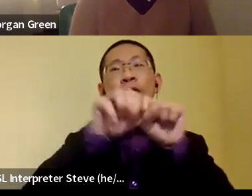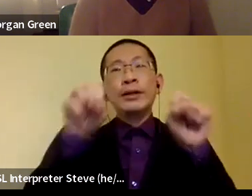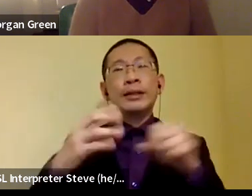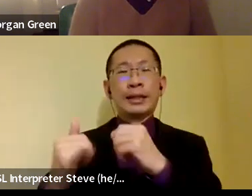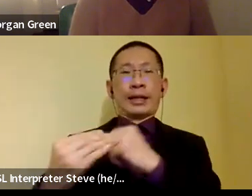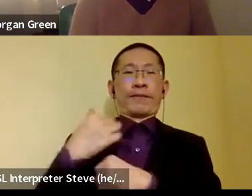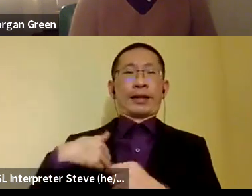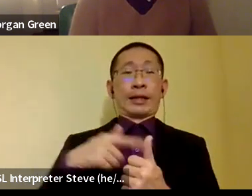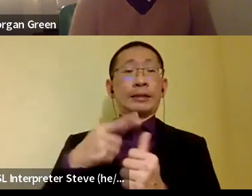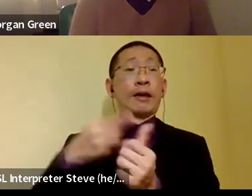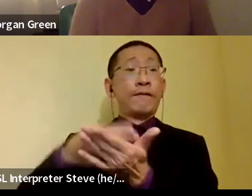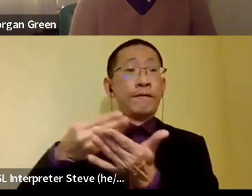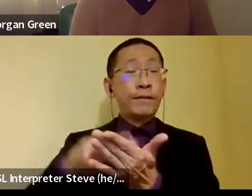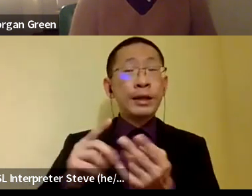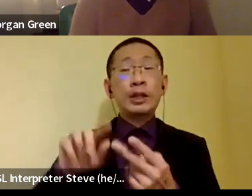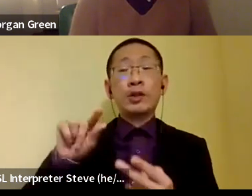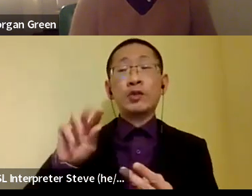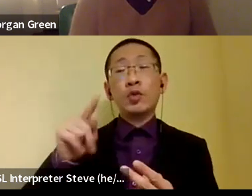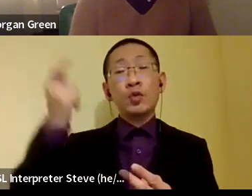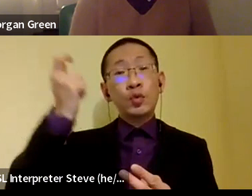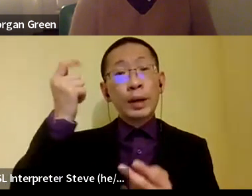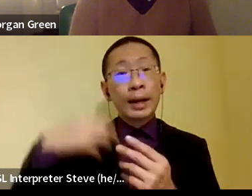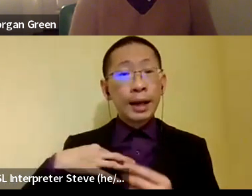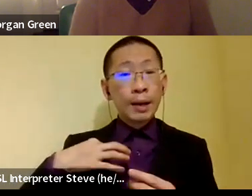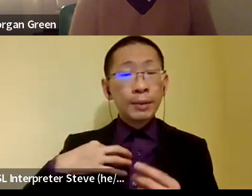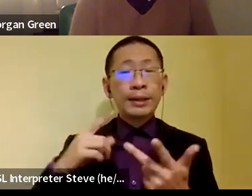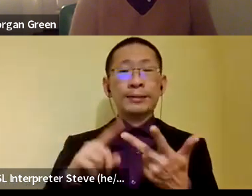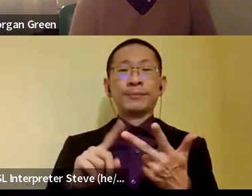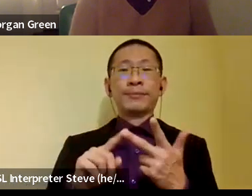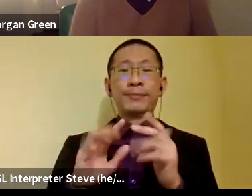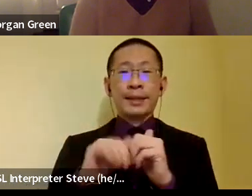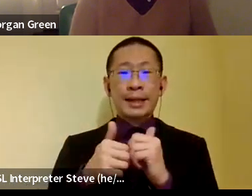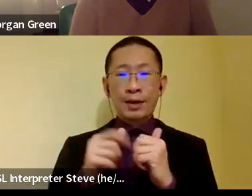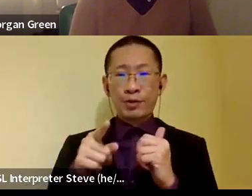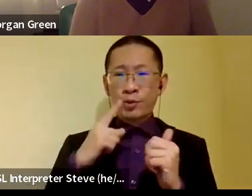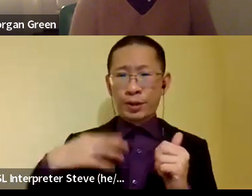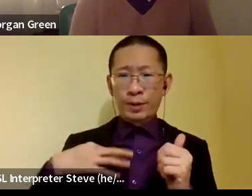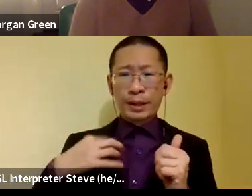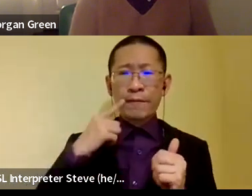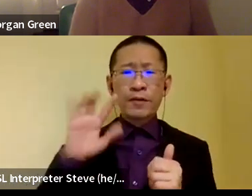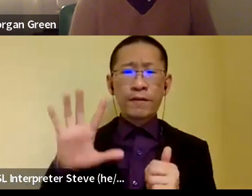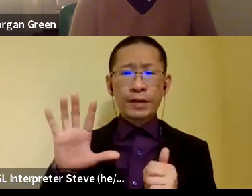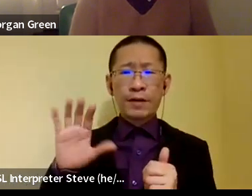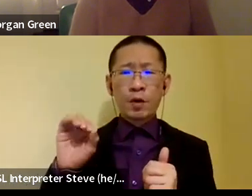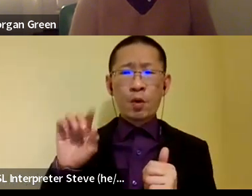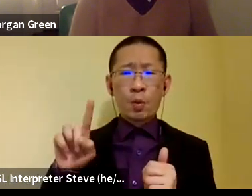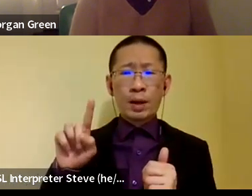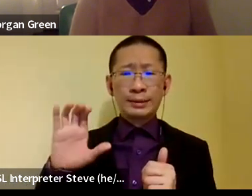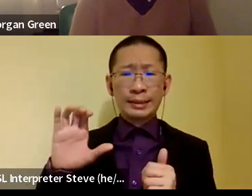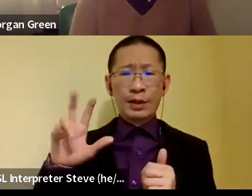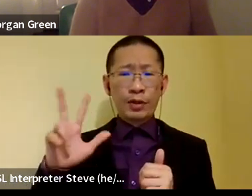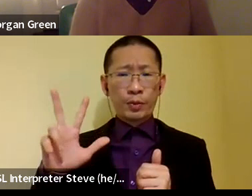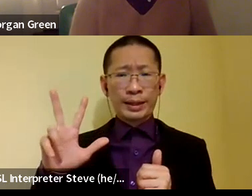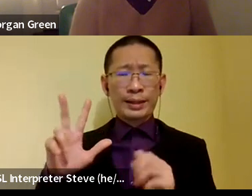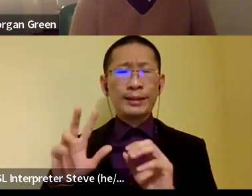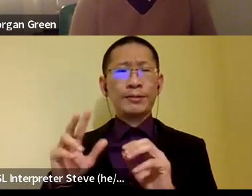us, funding, you know, grant applications, you know, how you're applying for your 501c3, like all of these